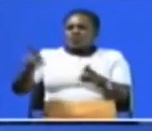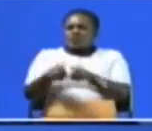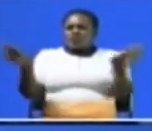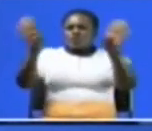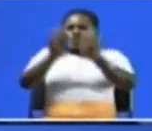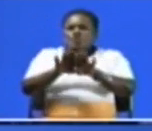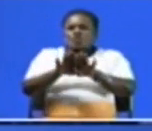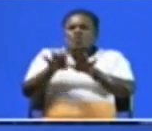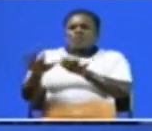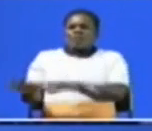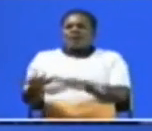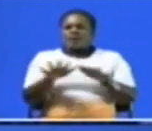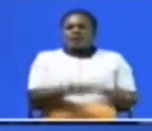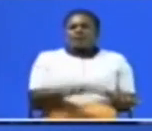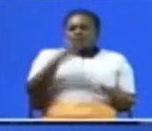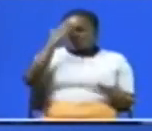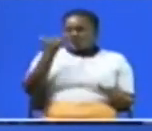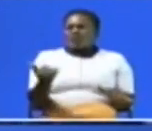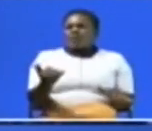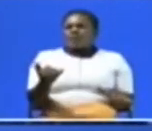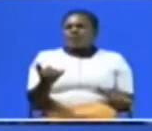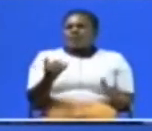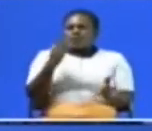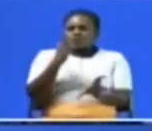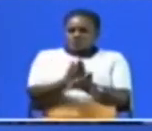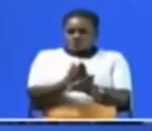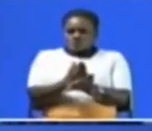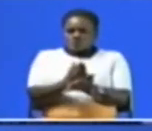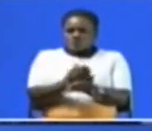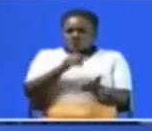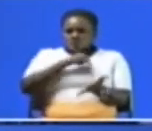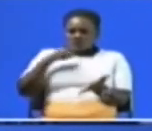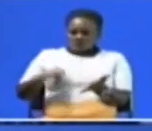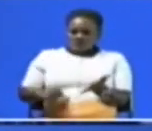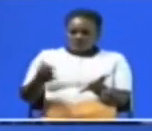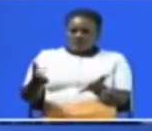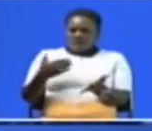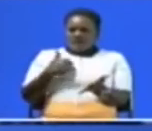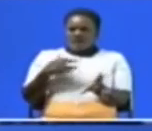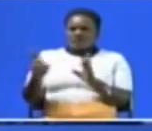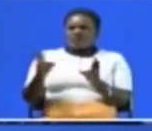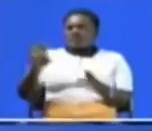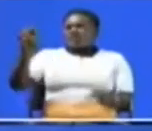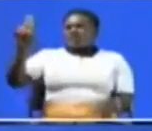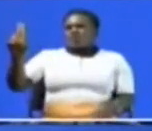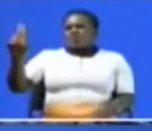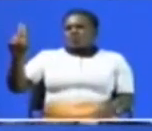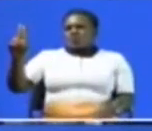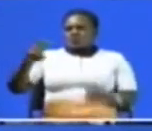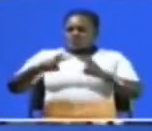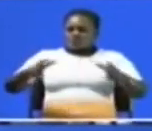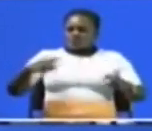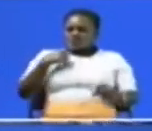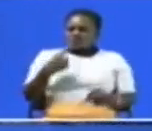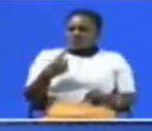to close that market, because again, as much as we have blamed China, there is a market ready in European Union.